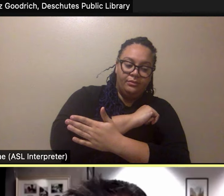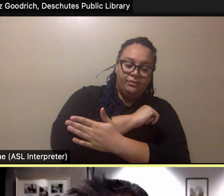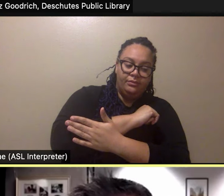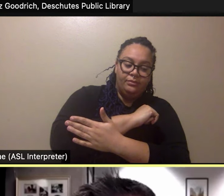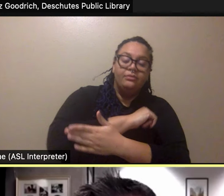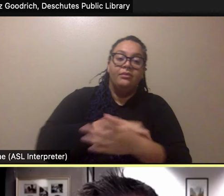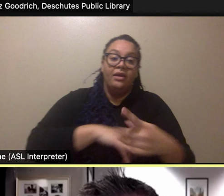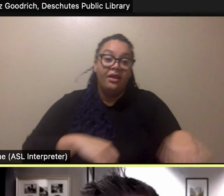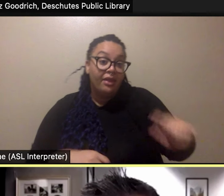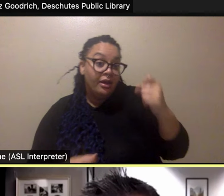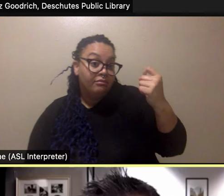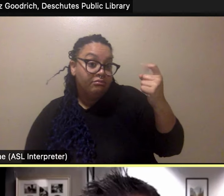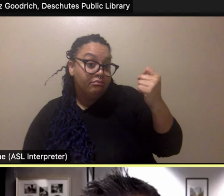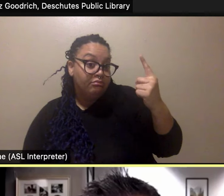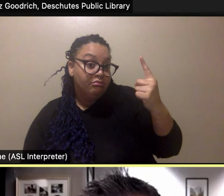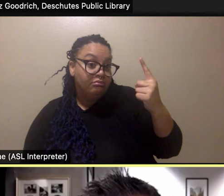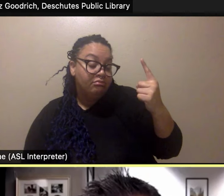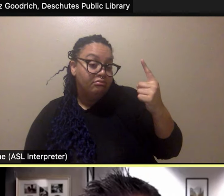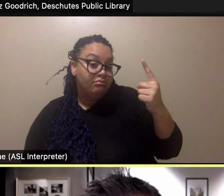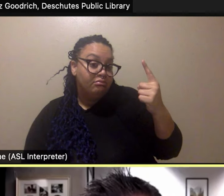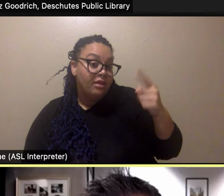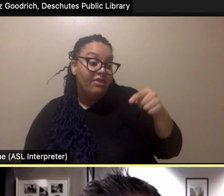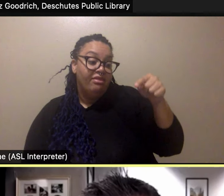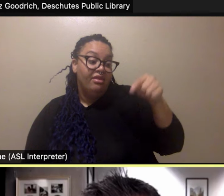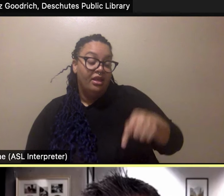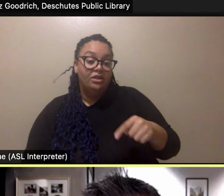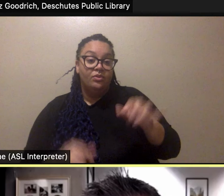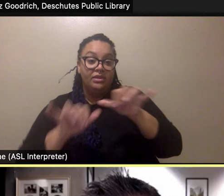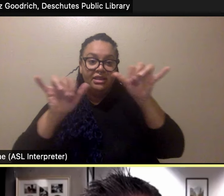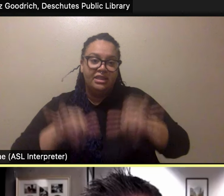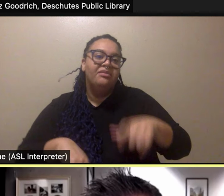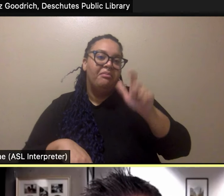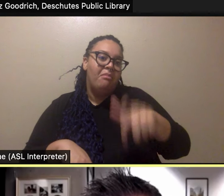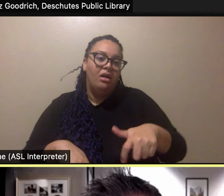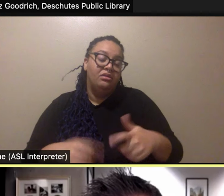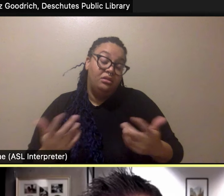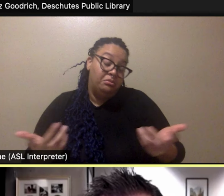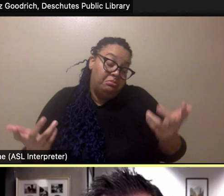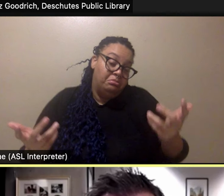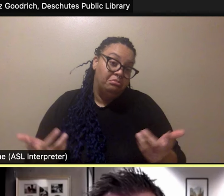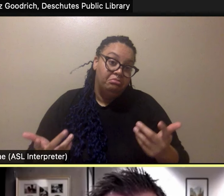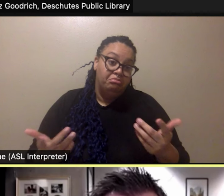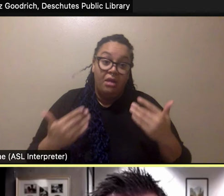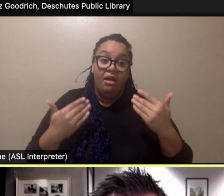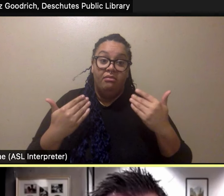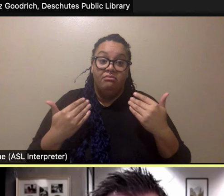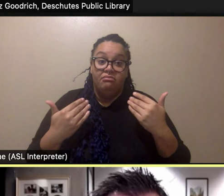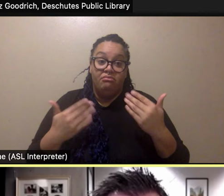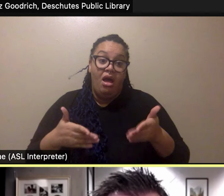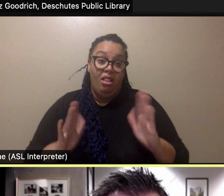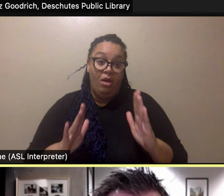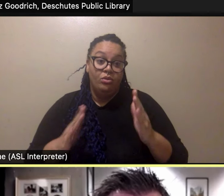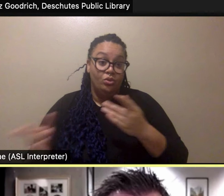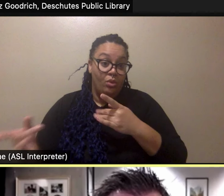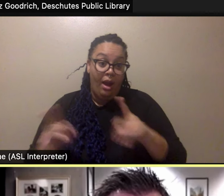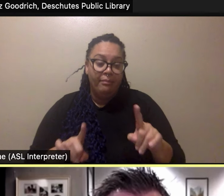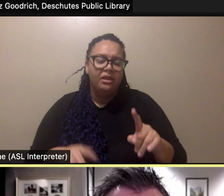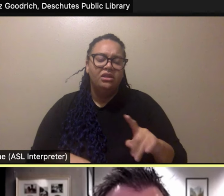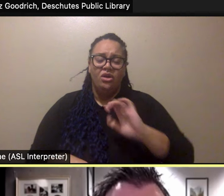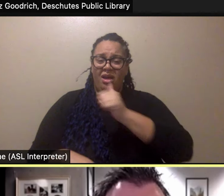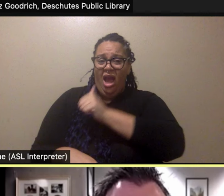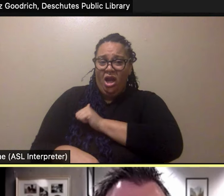they understood that this was a system they had to tolerate. They did not, and they kind of took an opinion or took an attitude